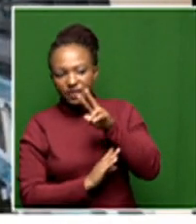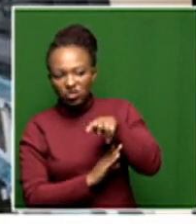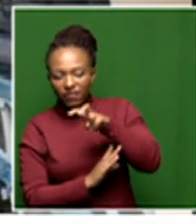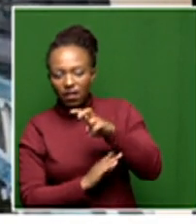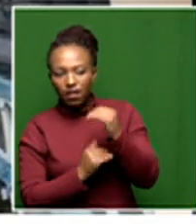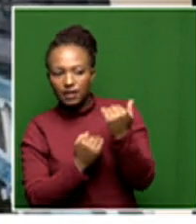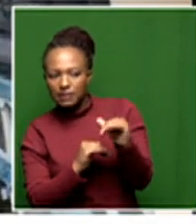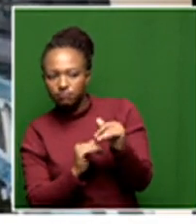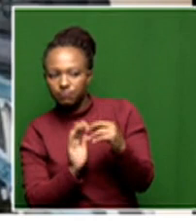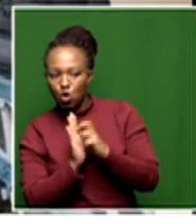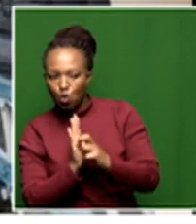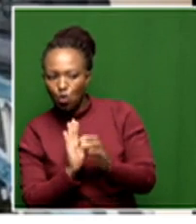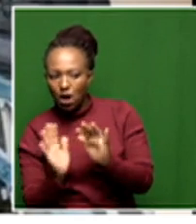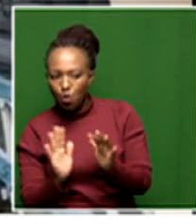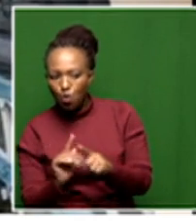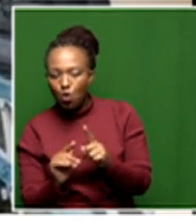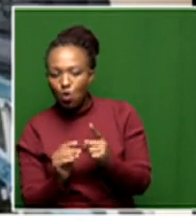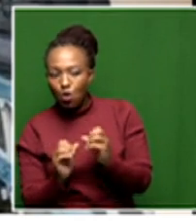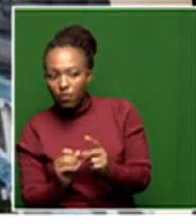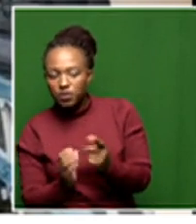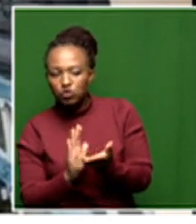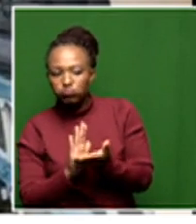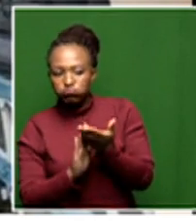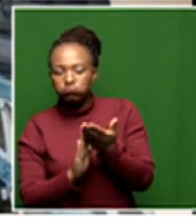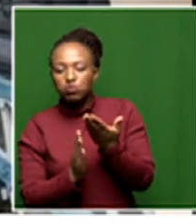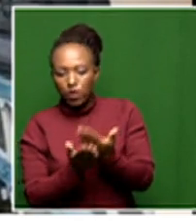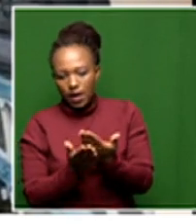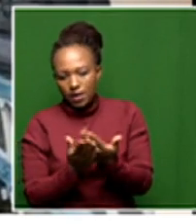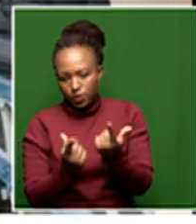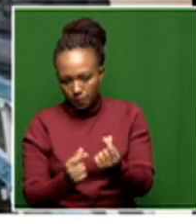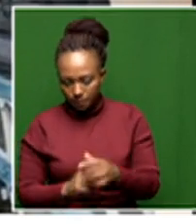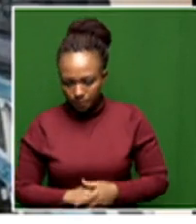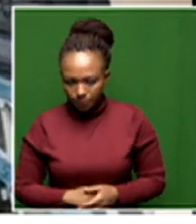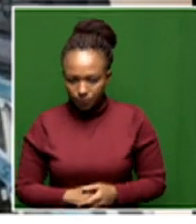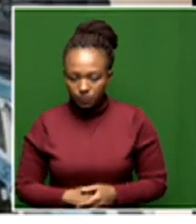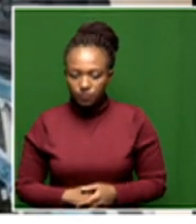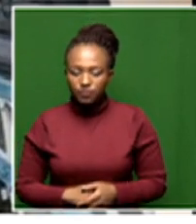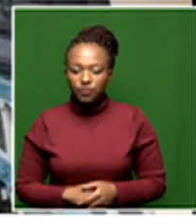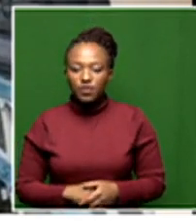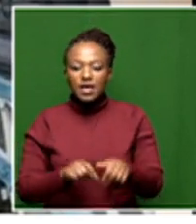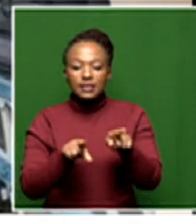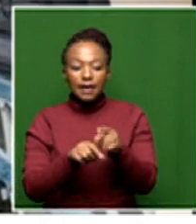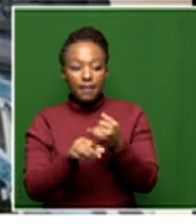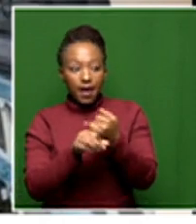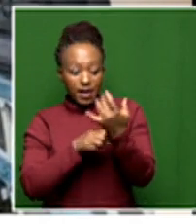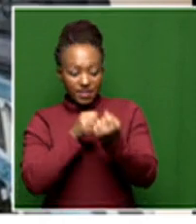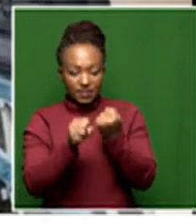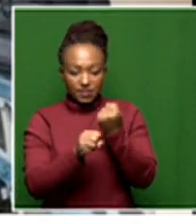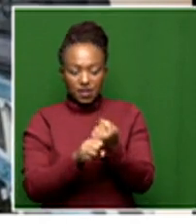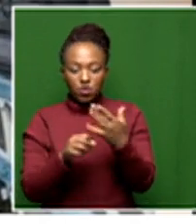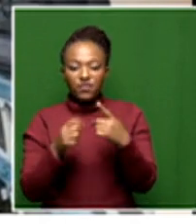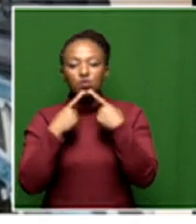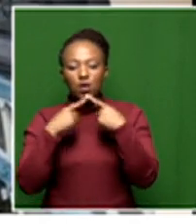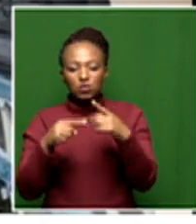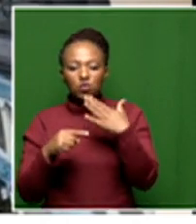you know, move, if there's an opportunity to increase, we will absolutely do that. And we also earlier this year announced a restart